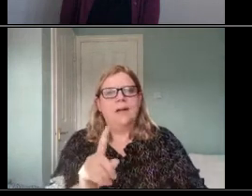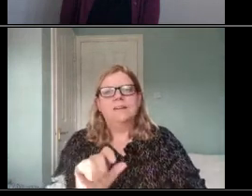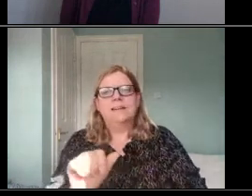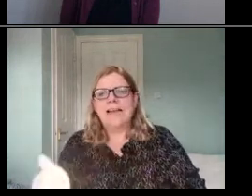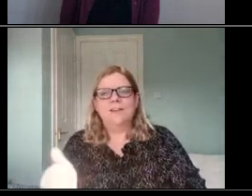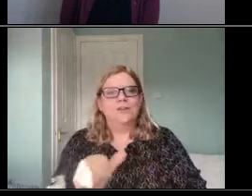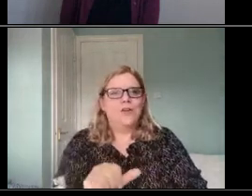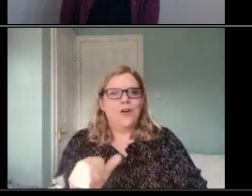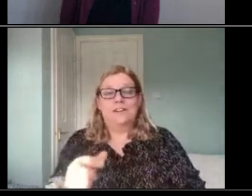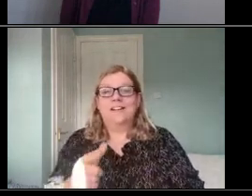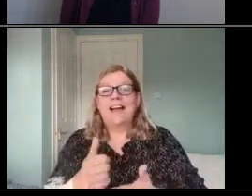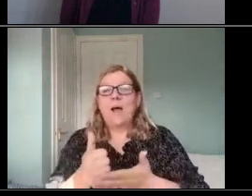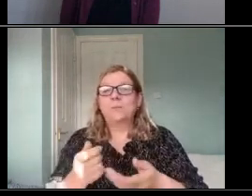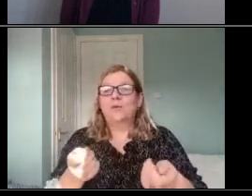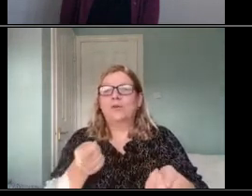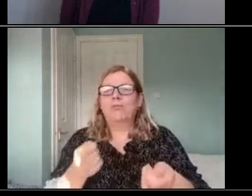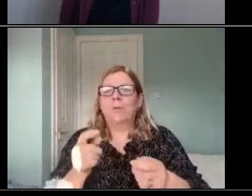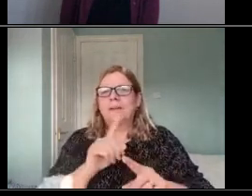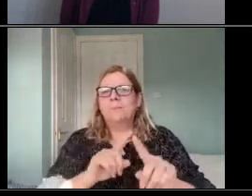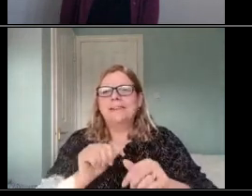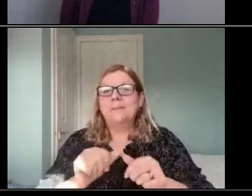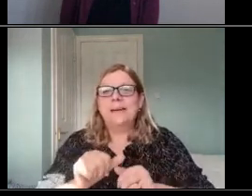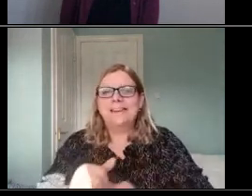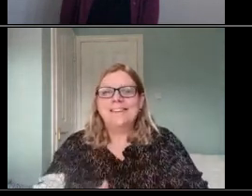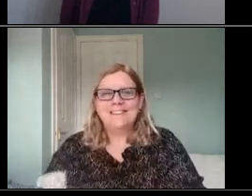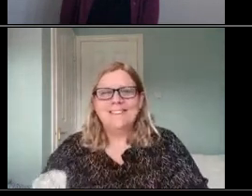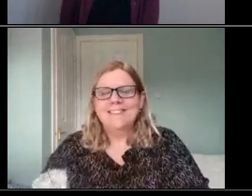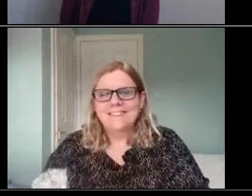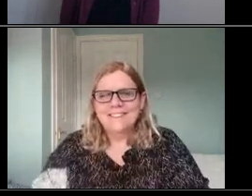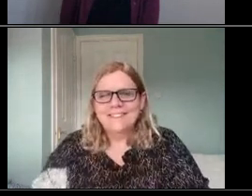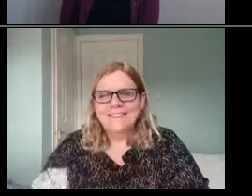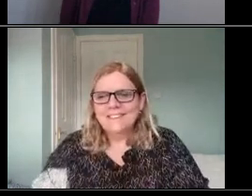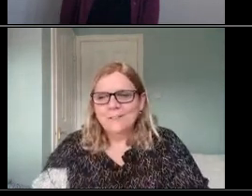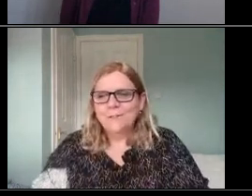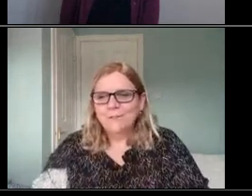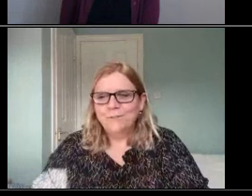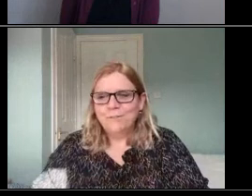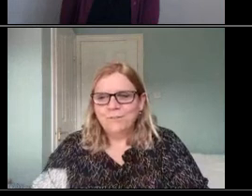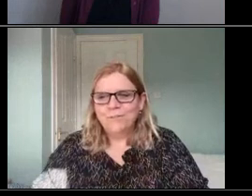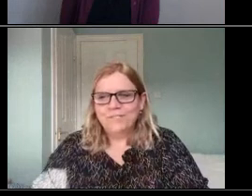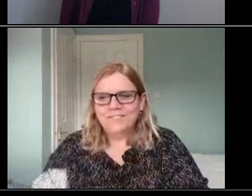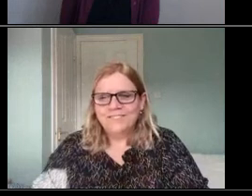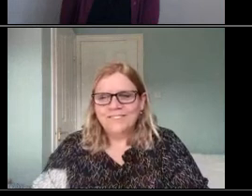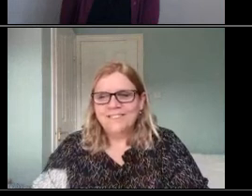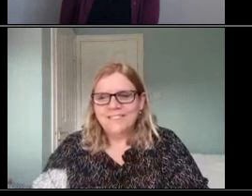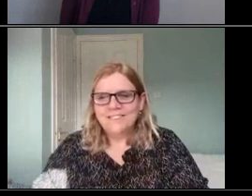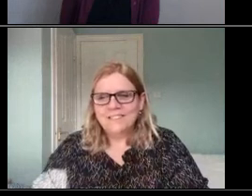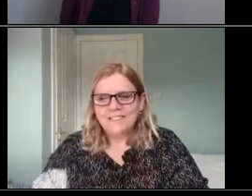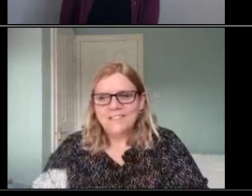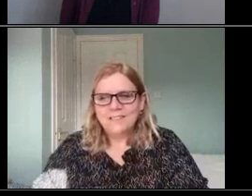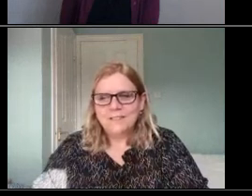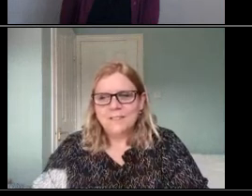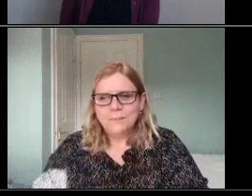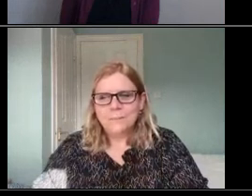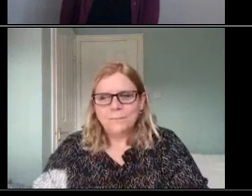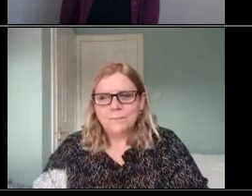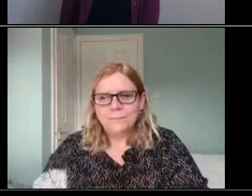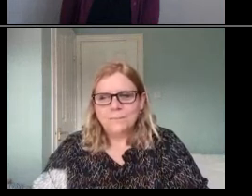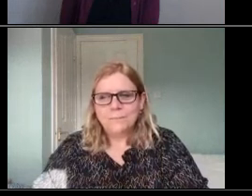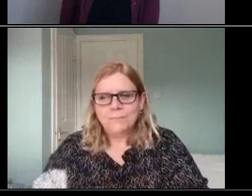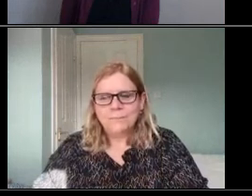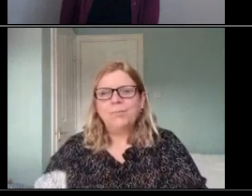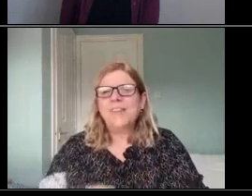about things is then moderated by having interpreters, because they just cannot interpret people talking over one